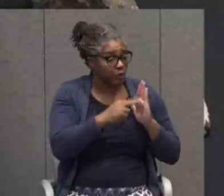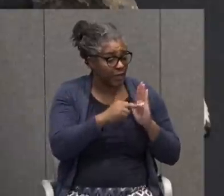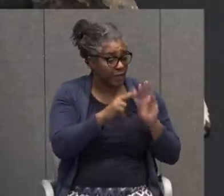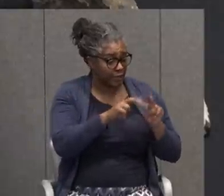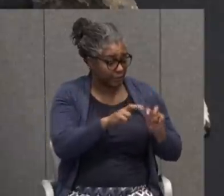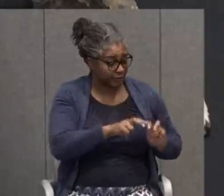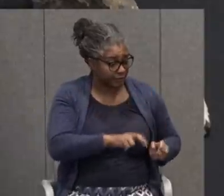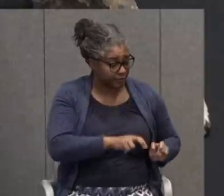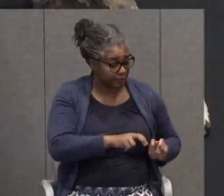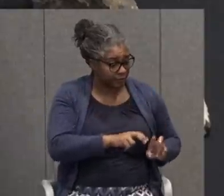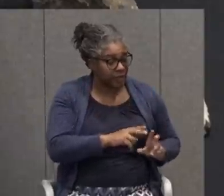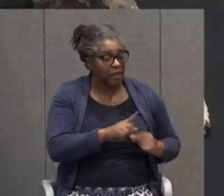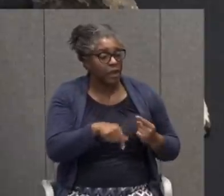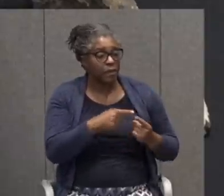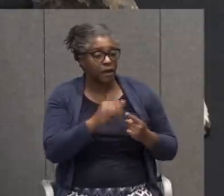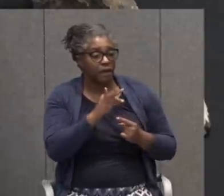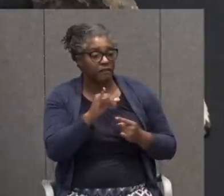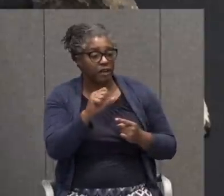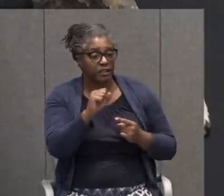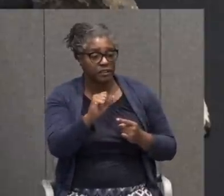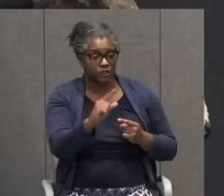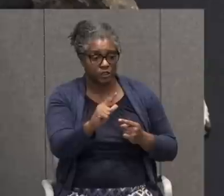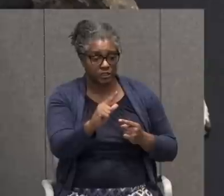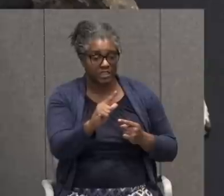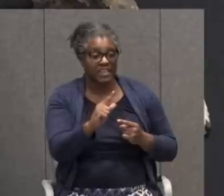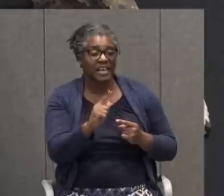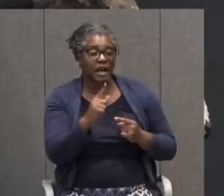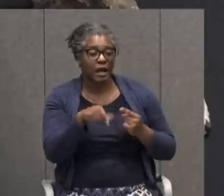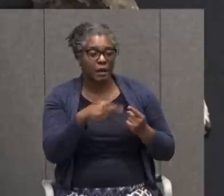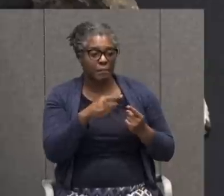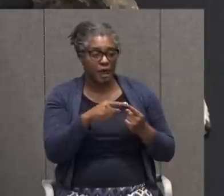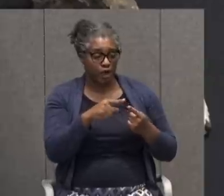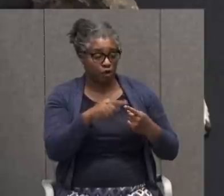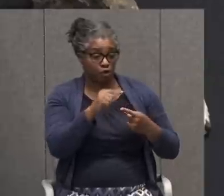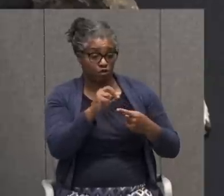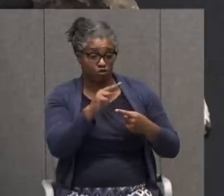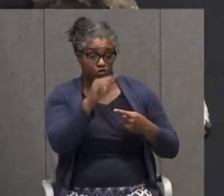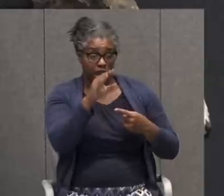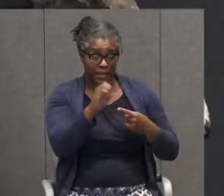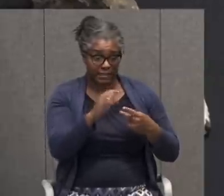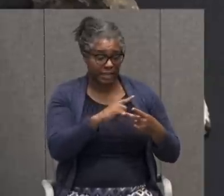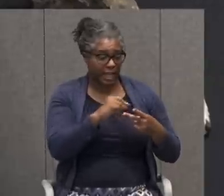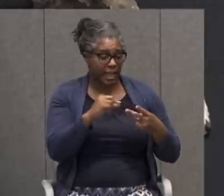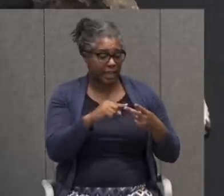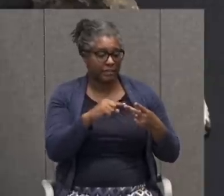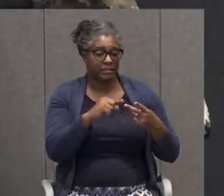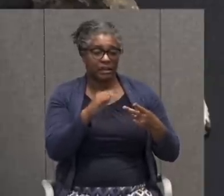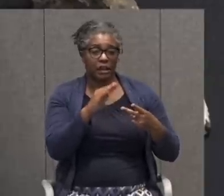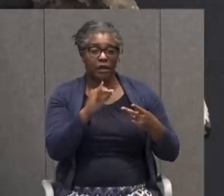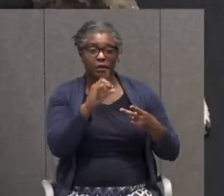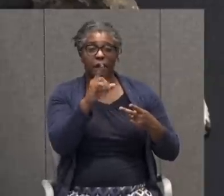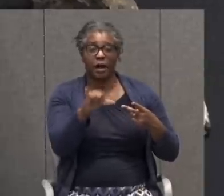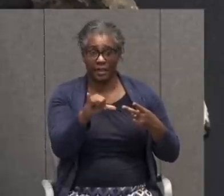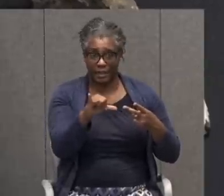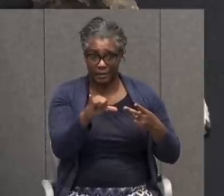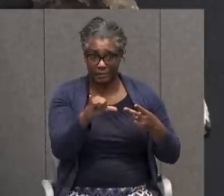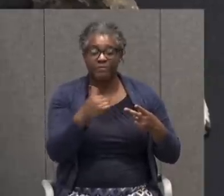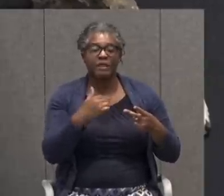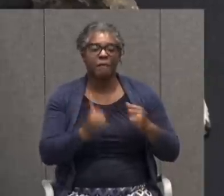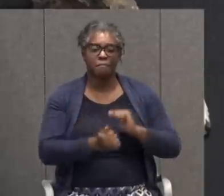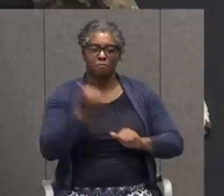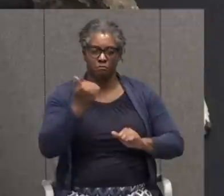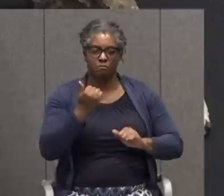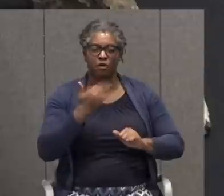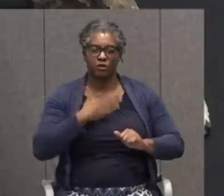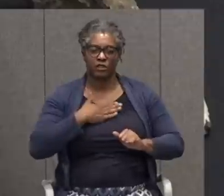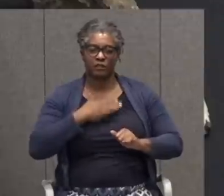difference between trace fossils and body fossils. And I have mostly body fossils here, but I do have some trace fossils after all. I was